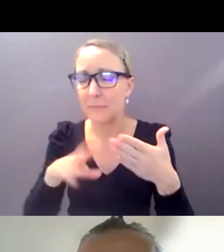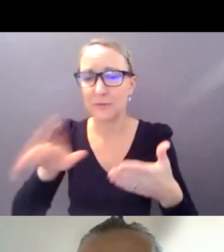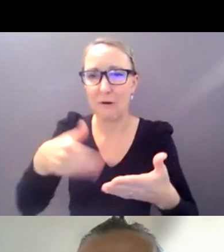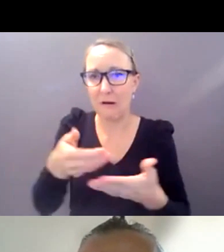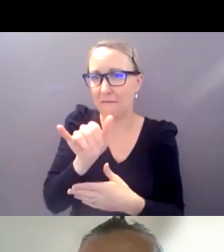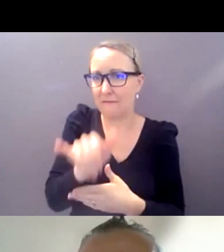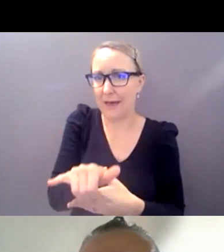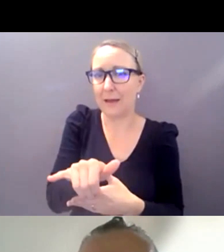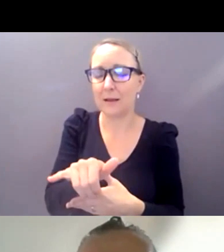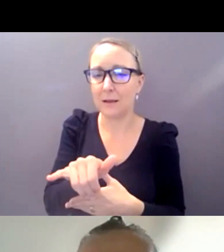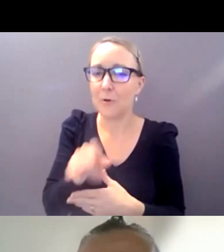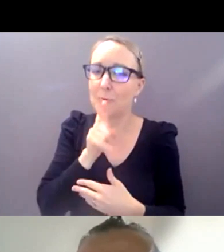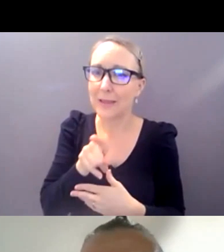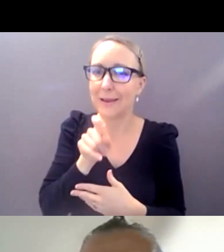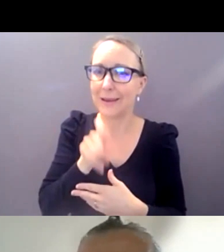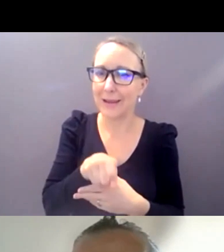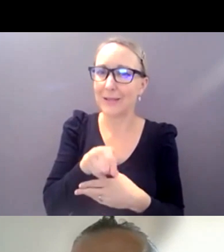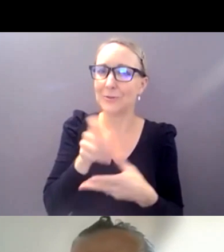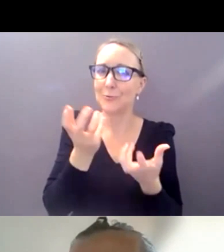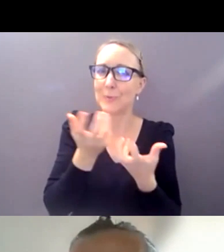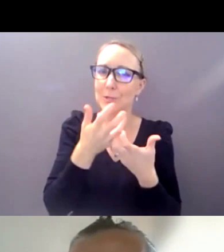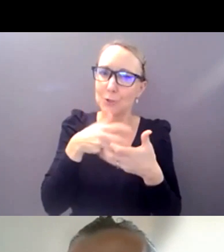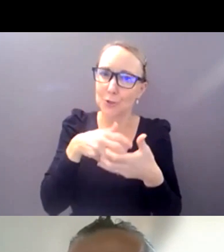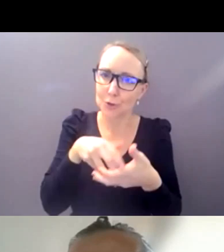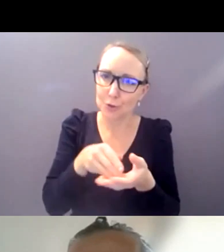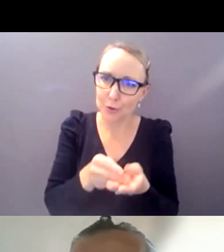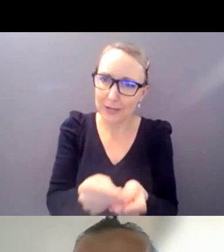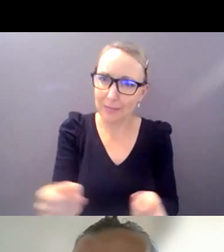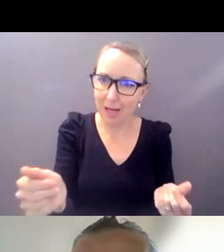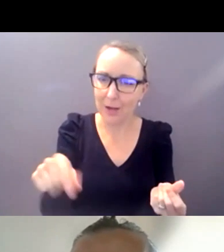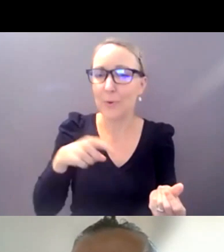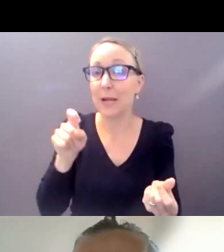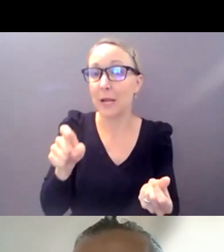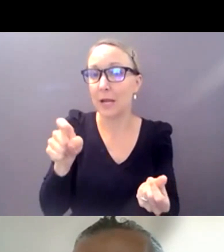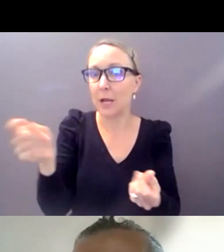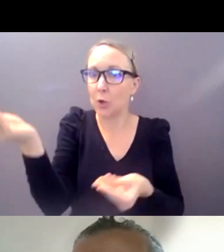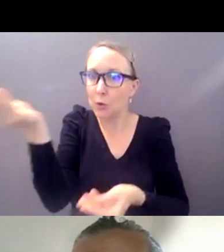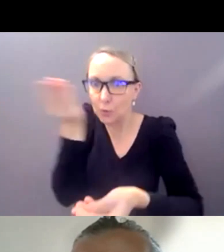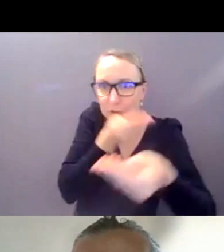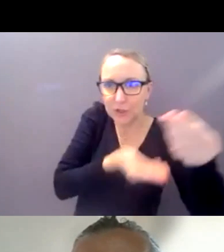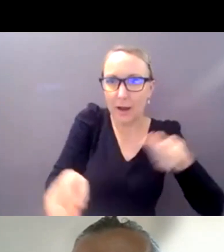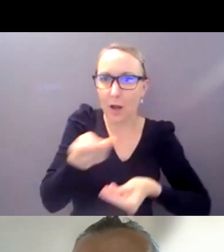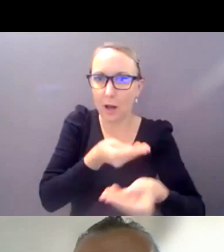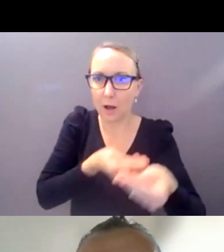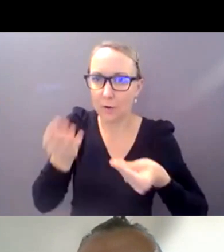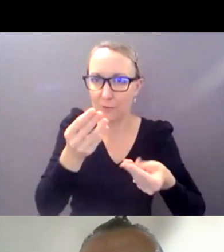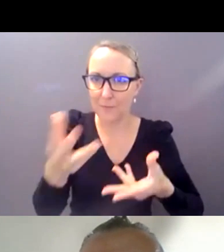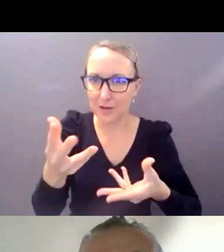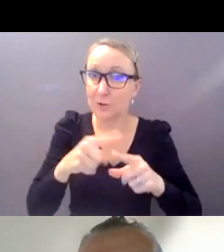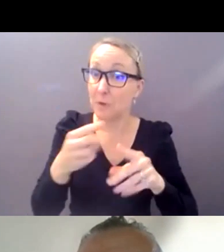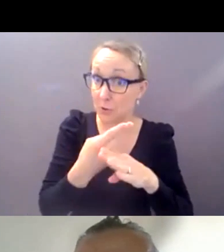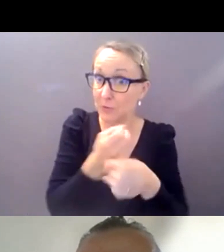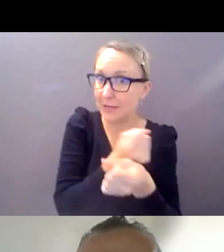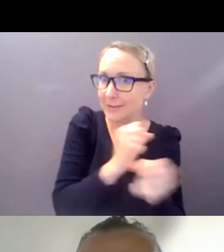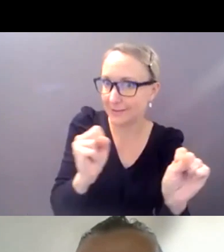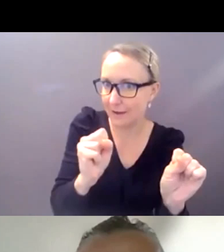be, streamlined, and information needs to be shared between partners, but in a safe and secure way. So